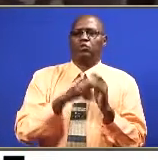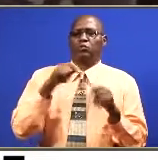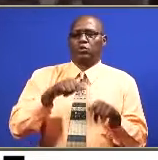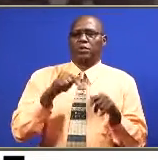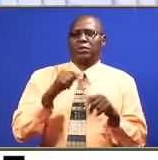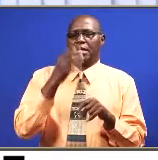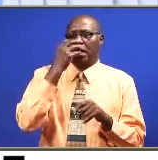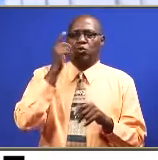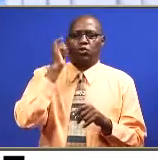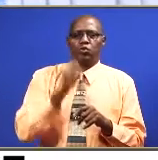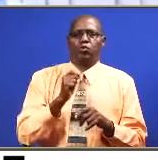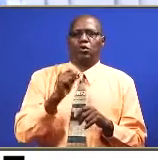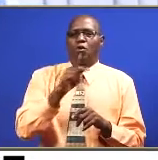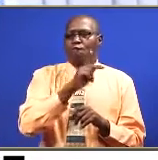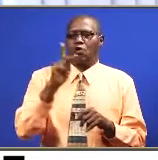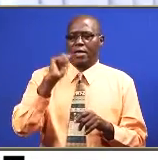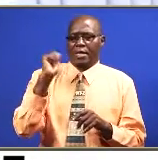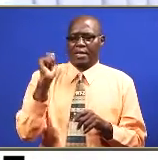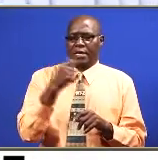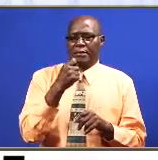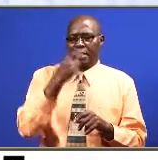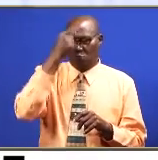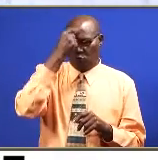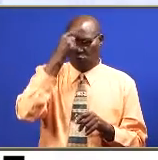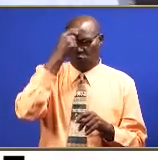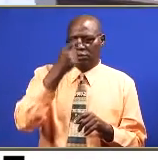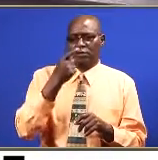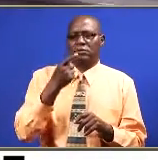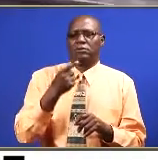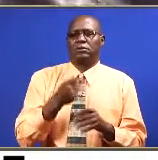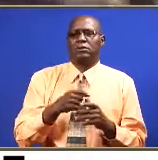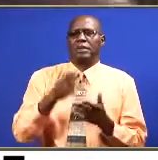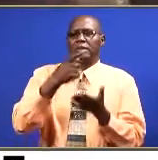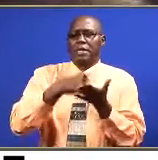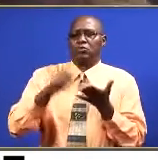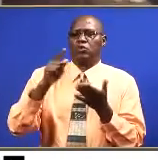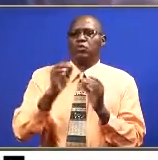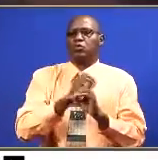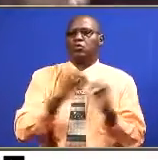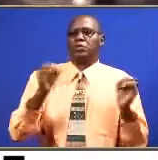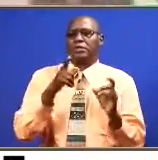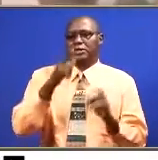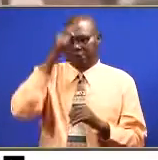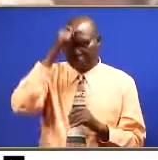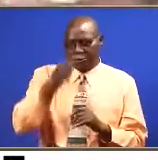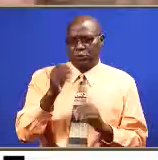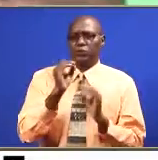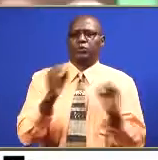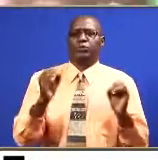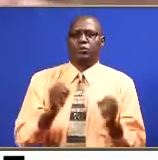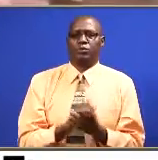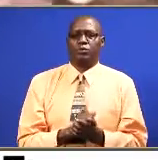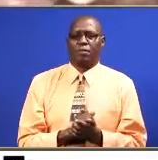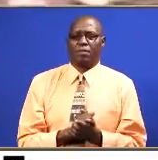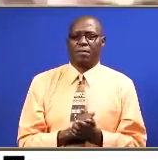and Ford Kenya Party leader Moses Wetangula disapproved of the move, terming it disrespectful. Ati